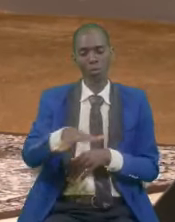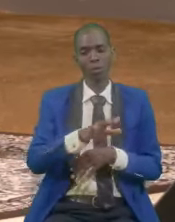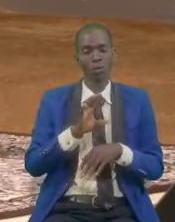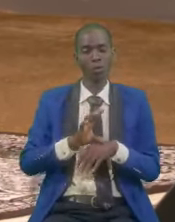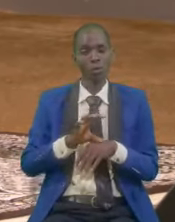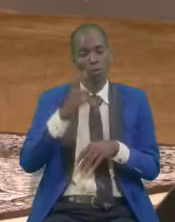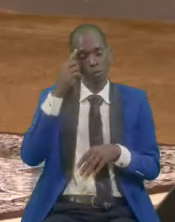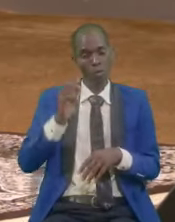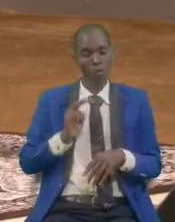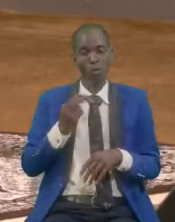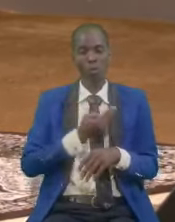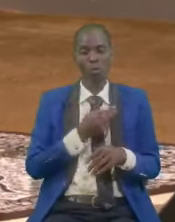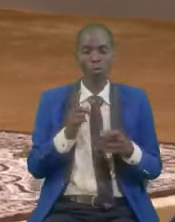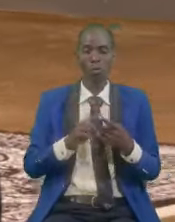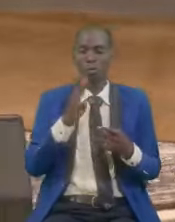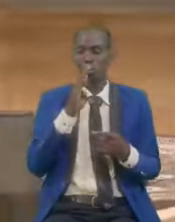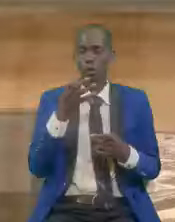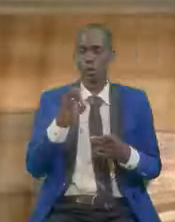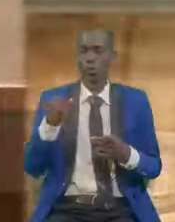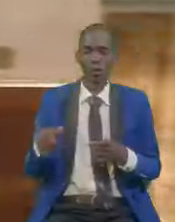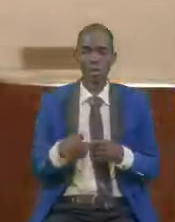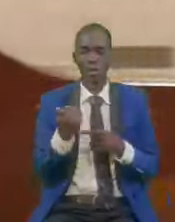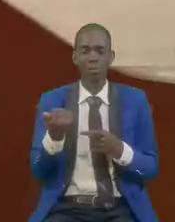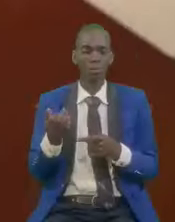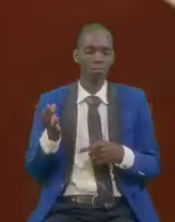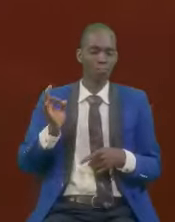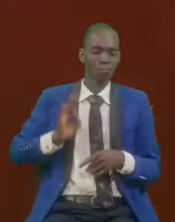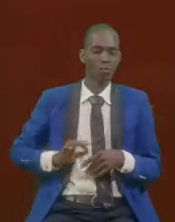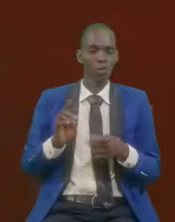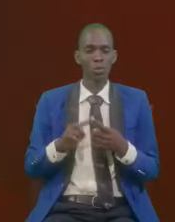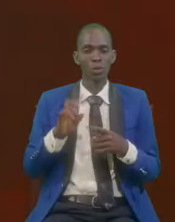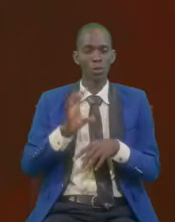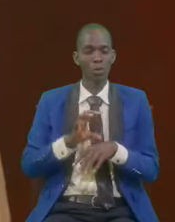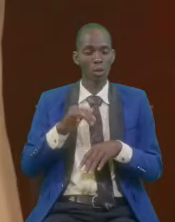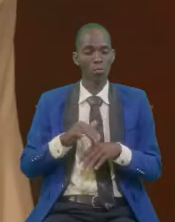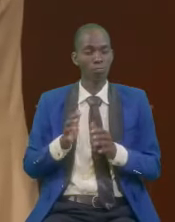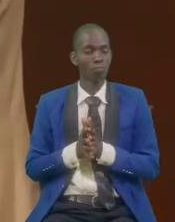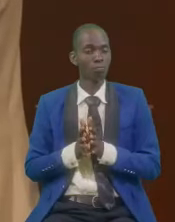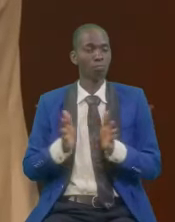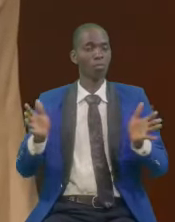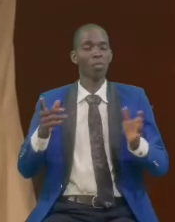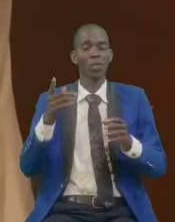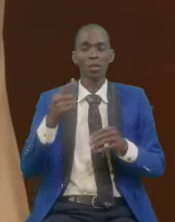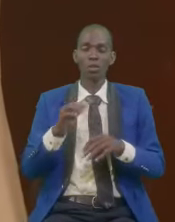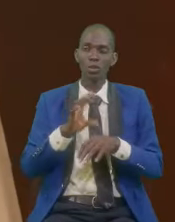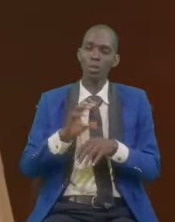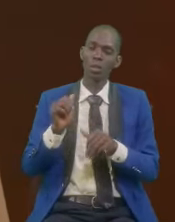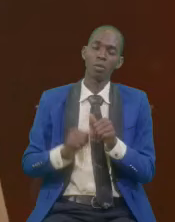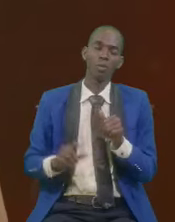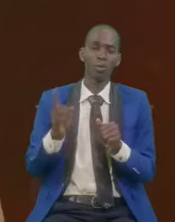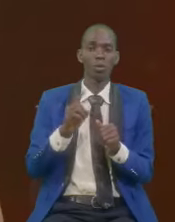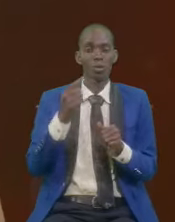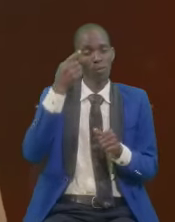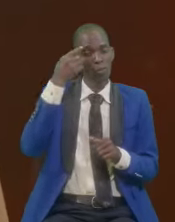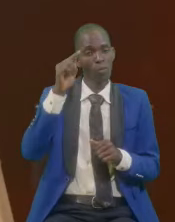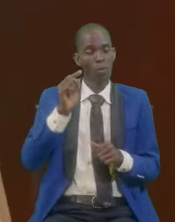any benefit to the church at large, the church worldwide, for us to